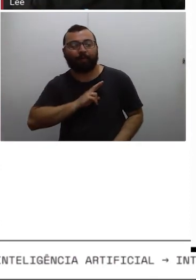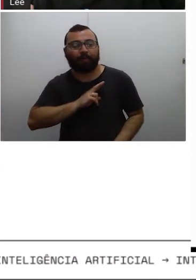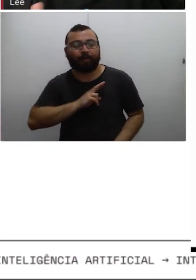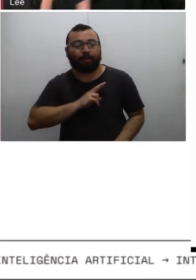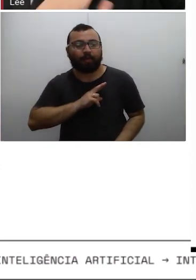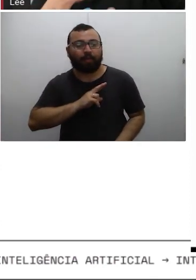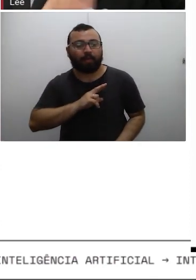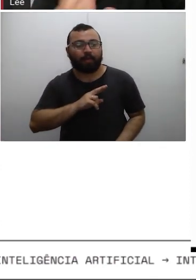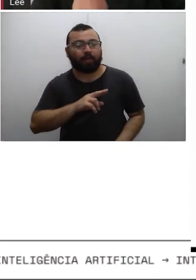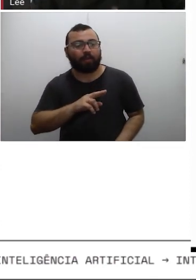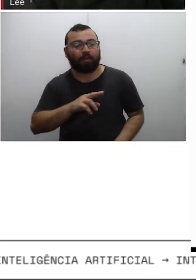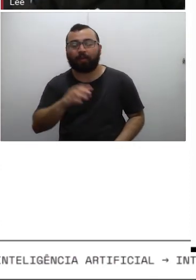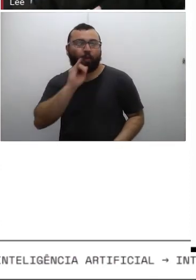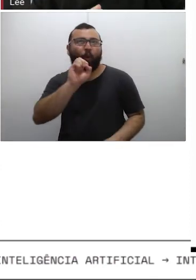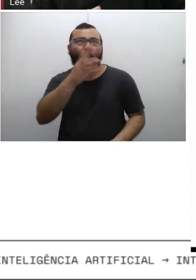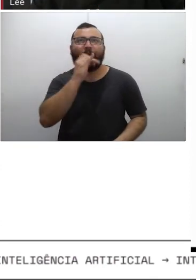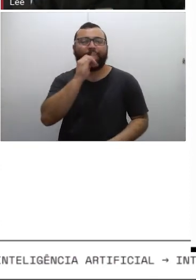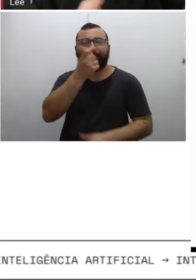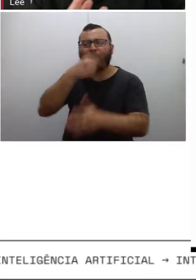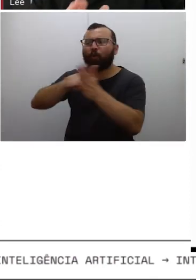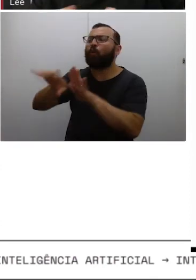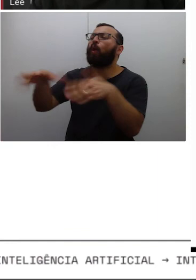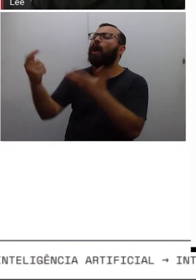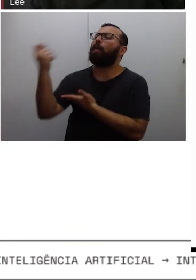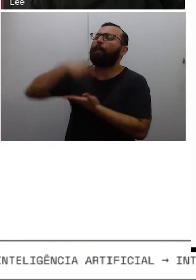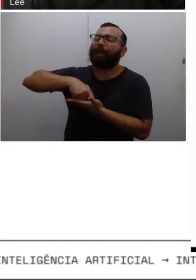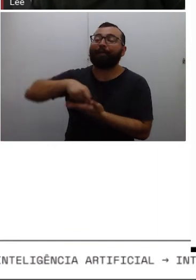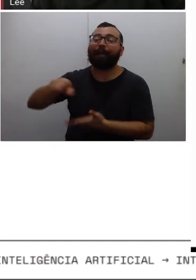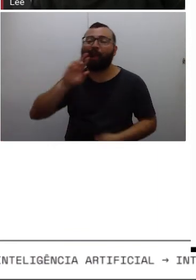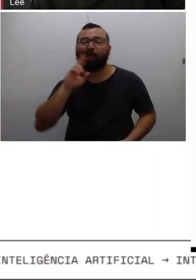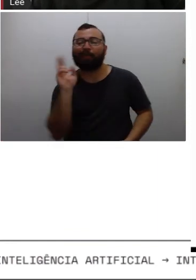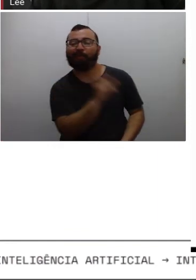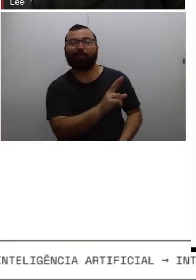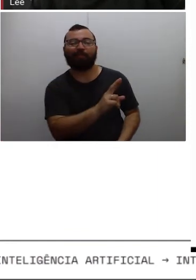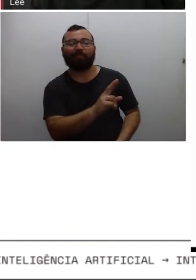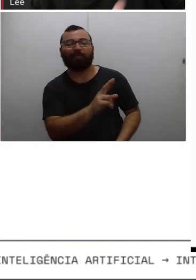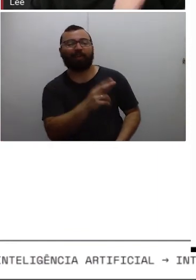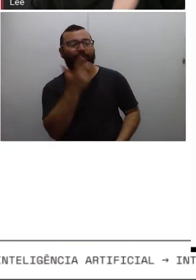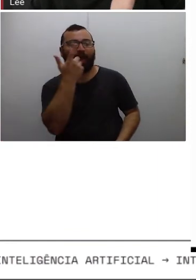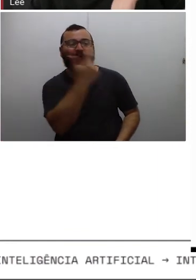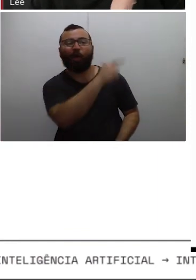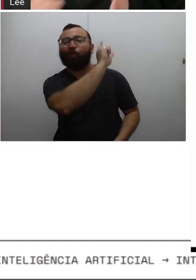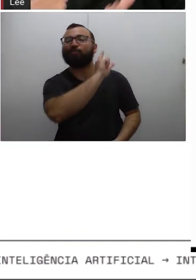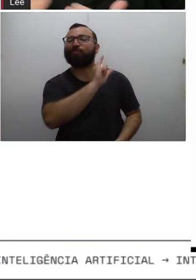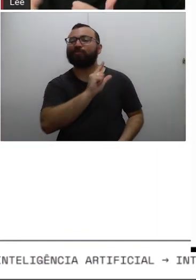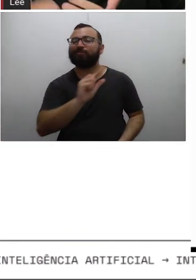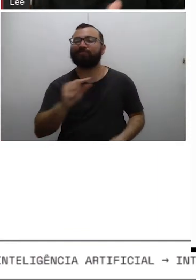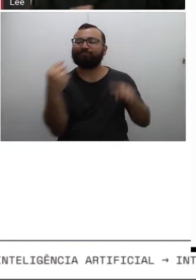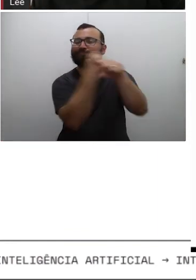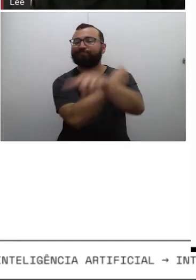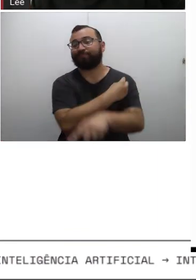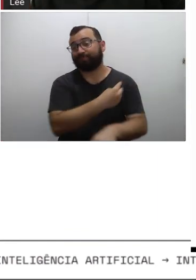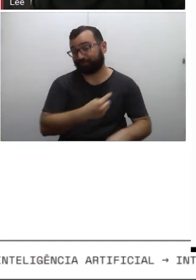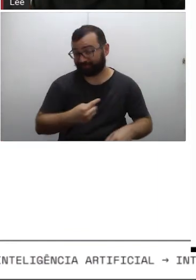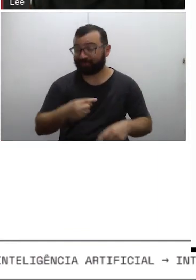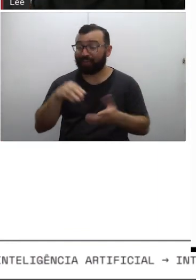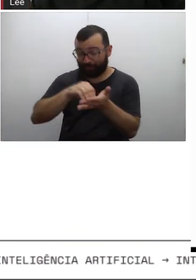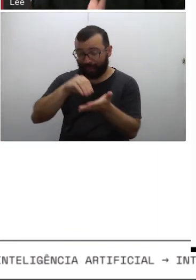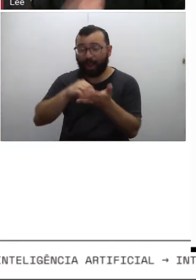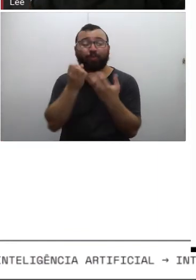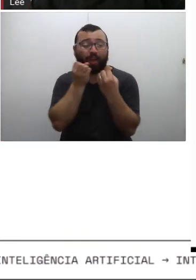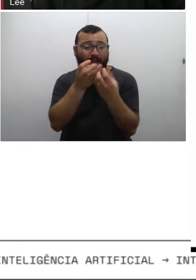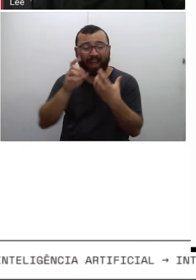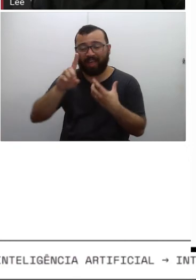paid? It should be the salary intent, but instead it returned a fallback. Again, probably not enough training data